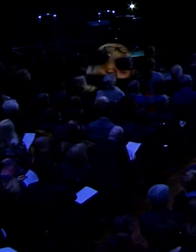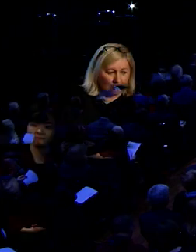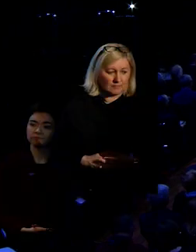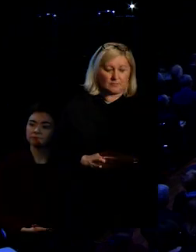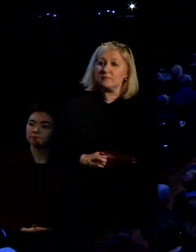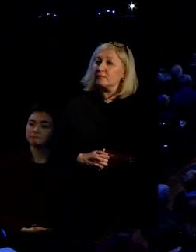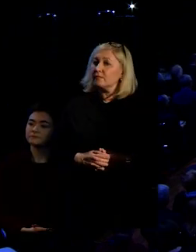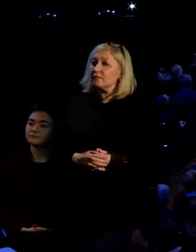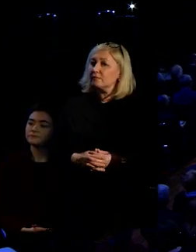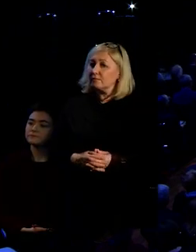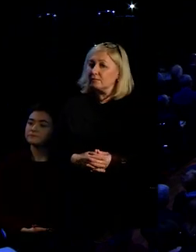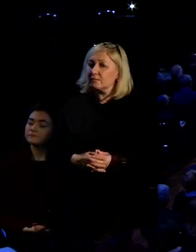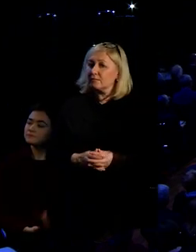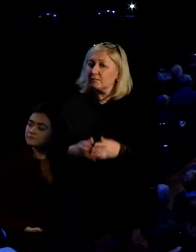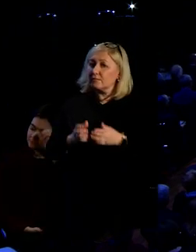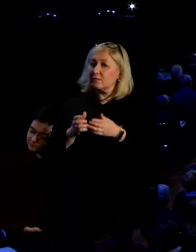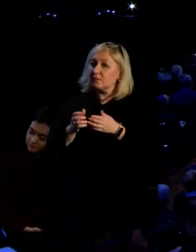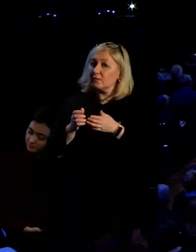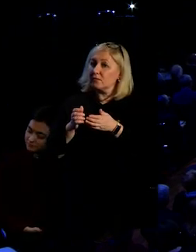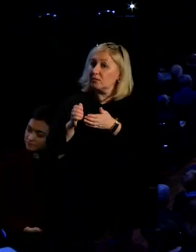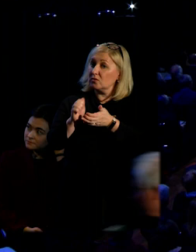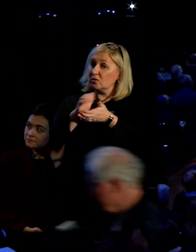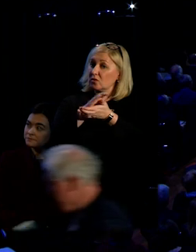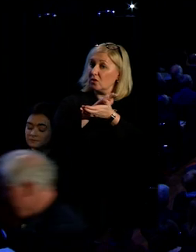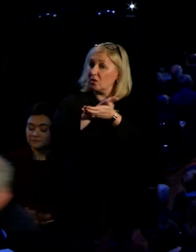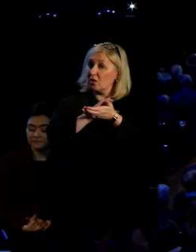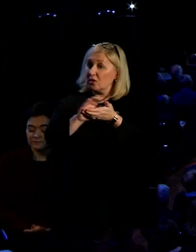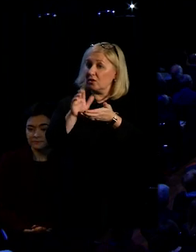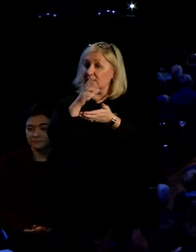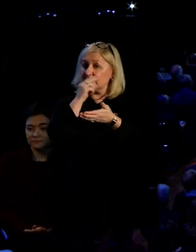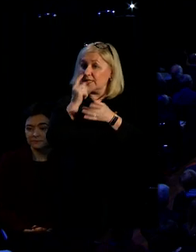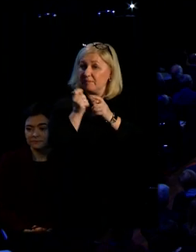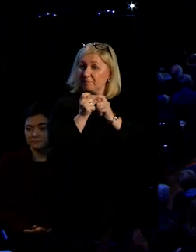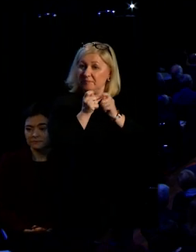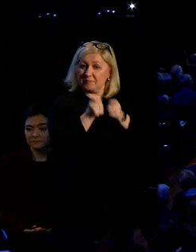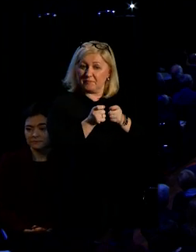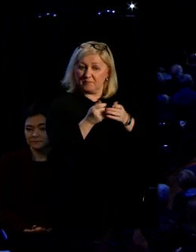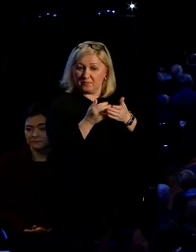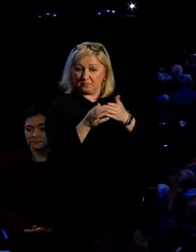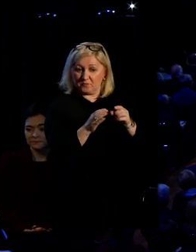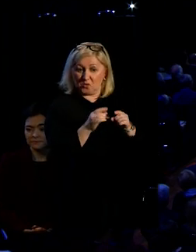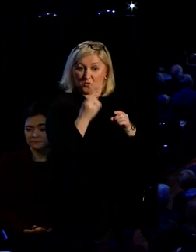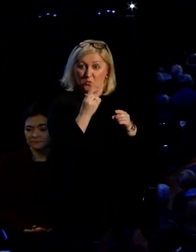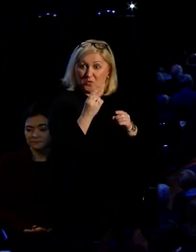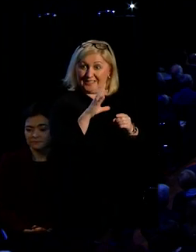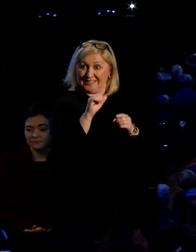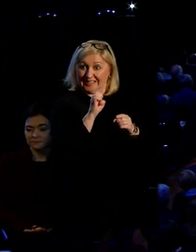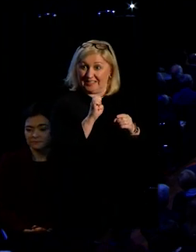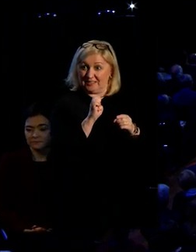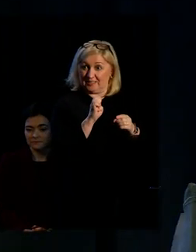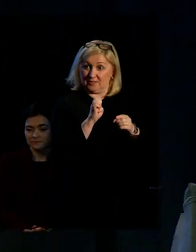The Holocaust is the name given to one specific case of genocide that was unprecedented in its